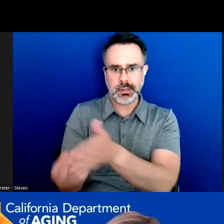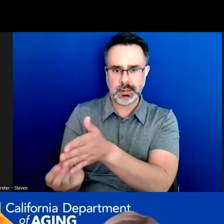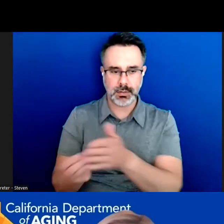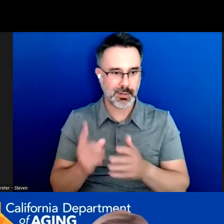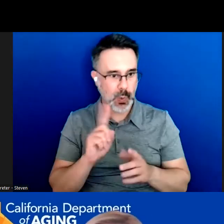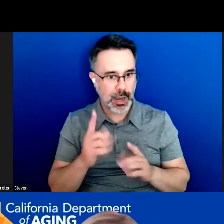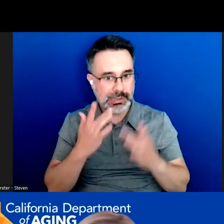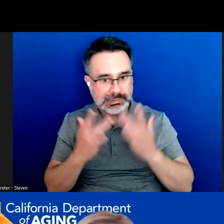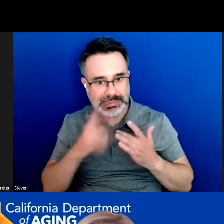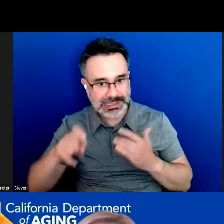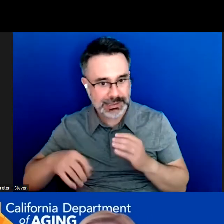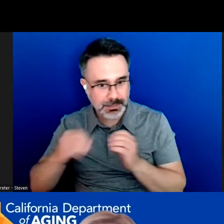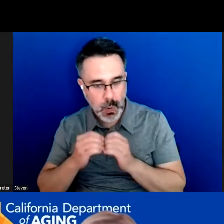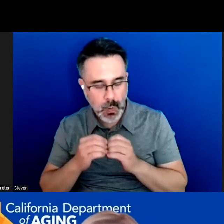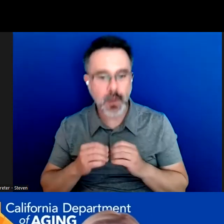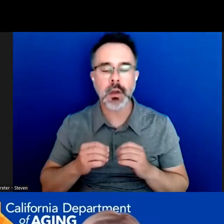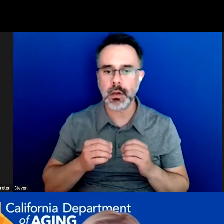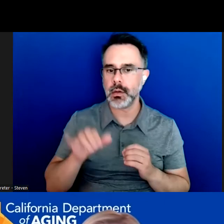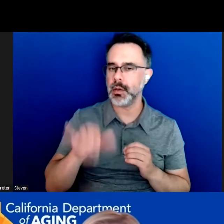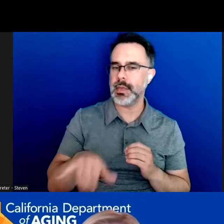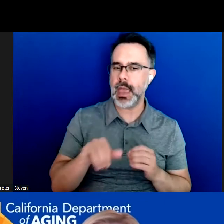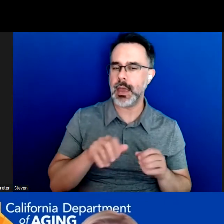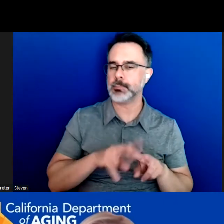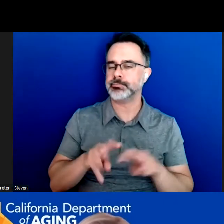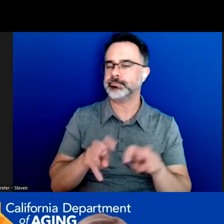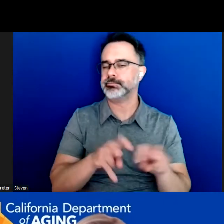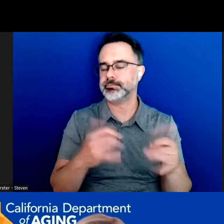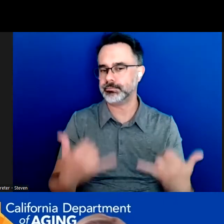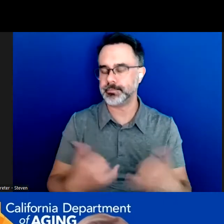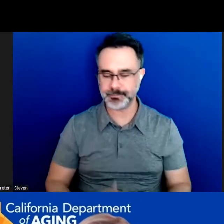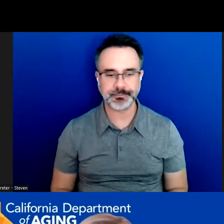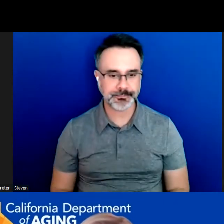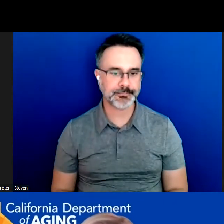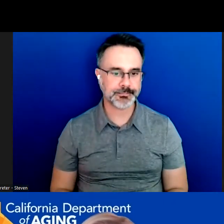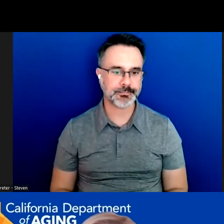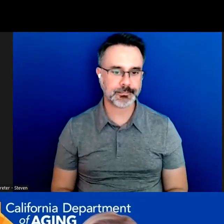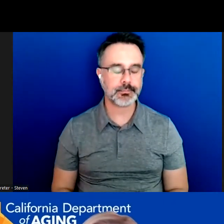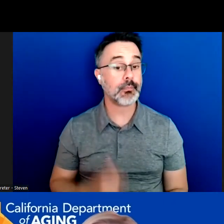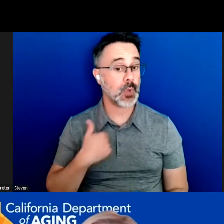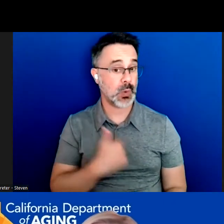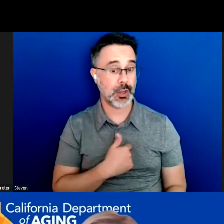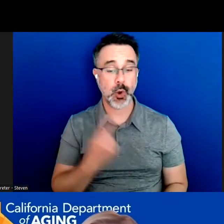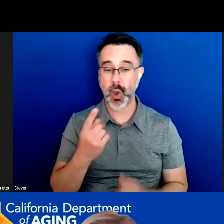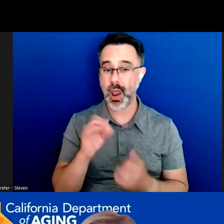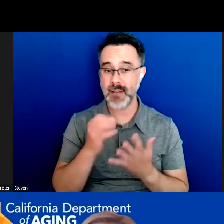greater need. So that's in progress now. We are one of the lead departments addressing the